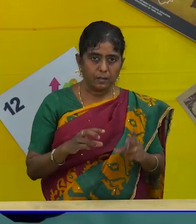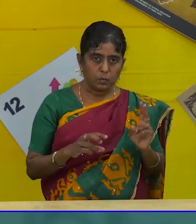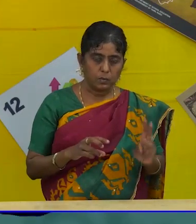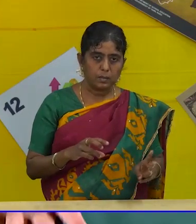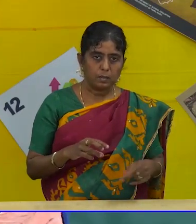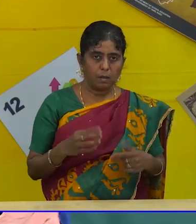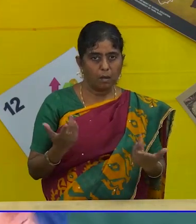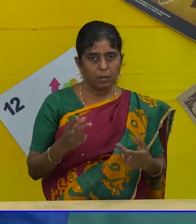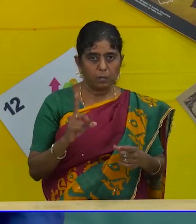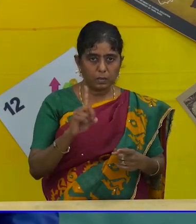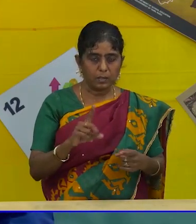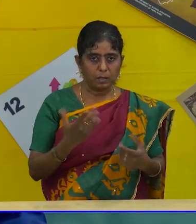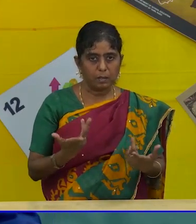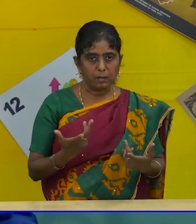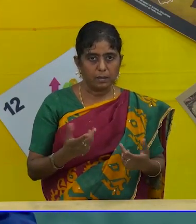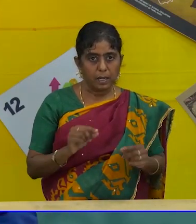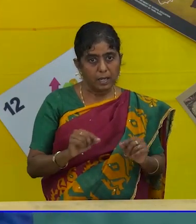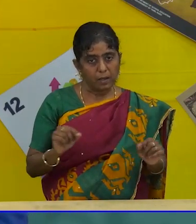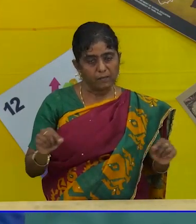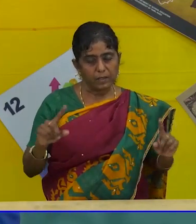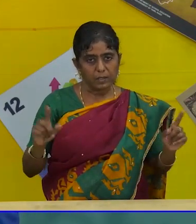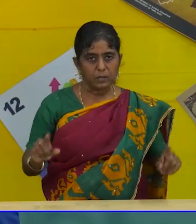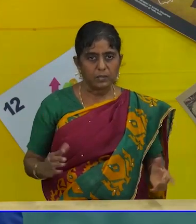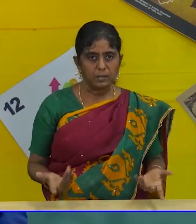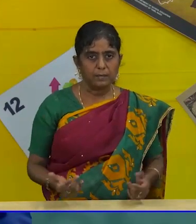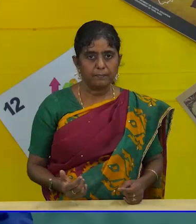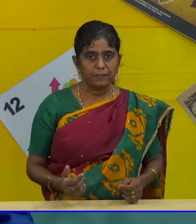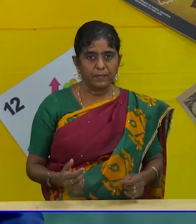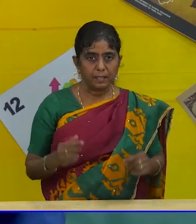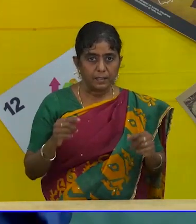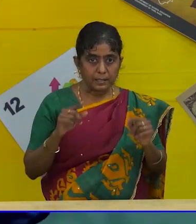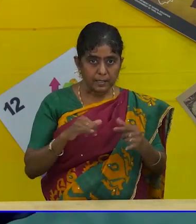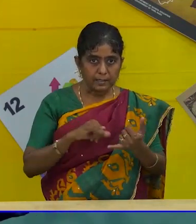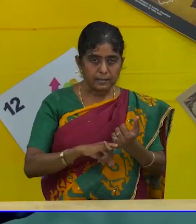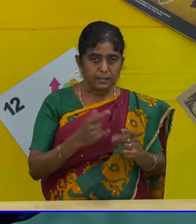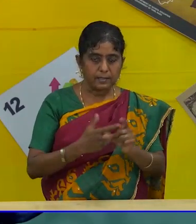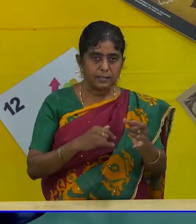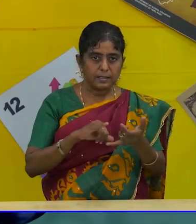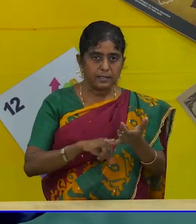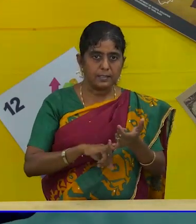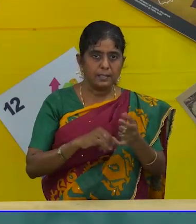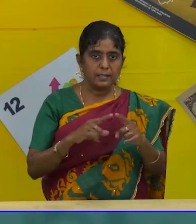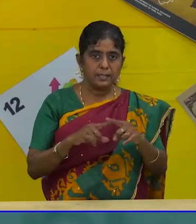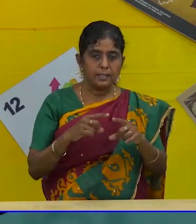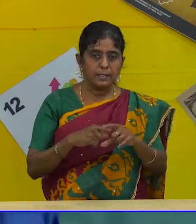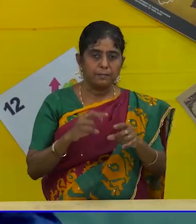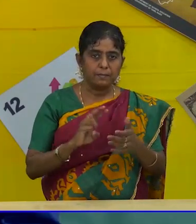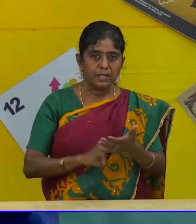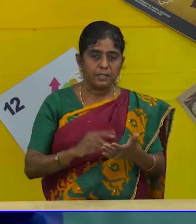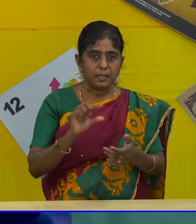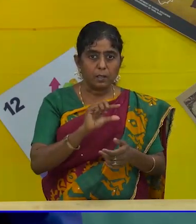solution, either unique solution or infinite number of solutions, that system is called consistent.